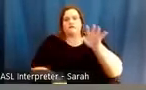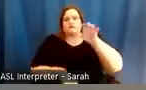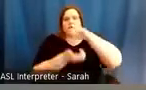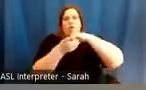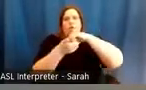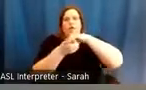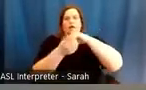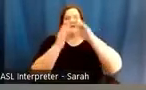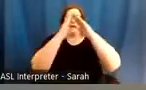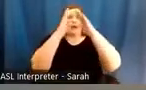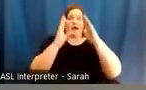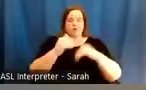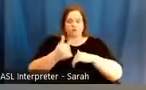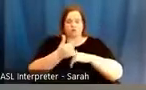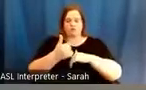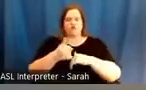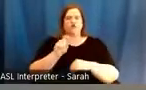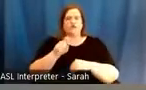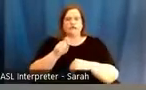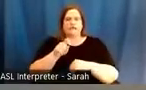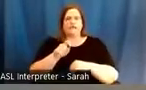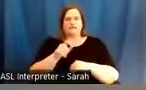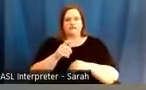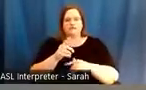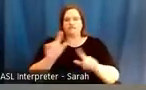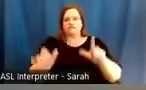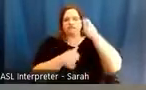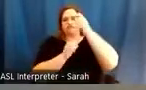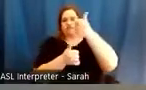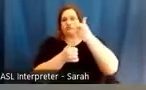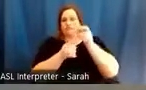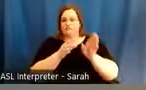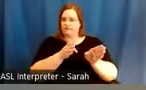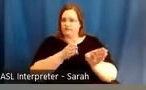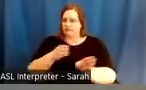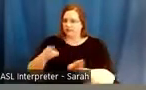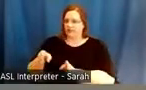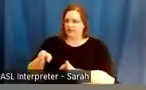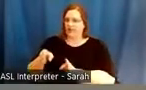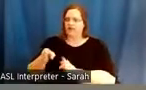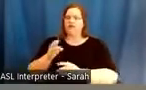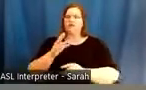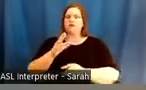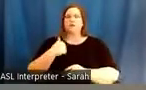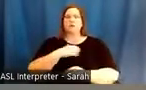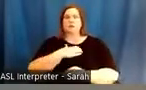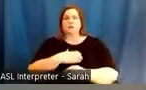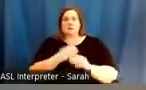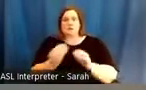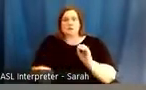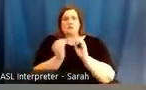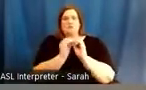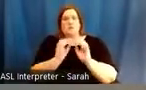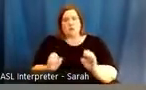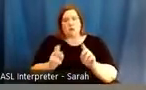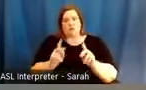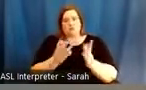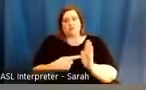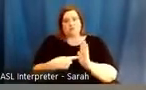and transportation needs very intentionally. And so we wish there was more opportunities